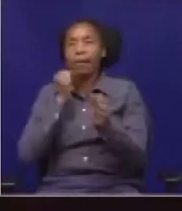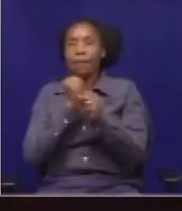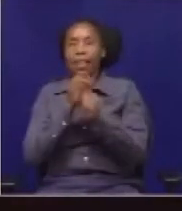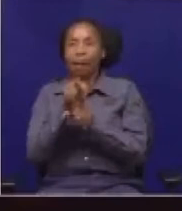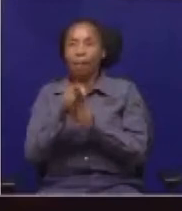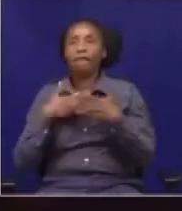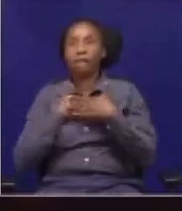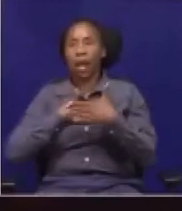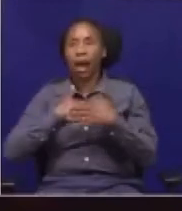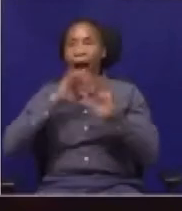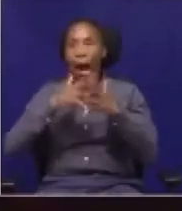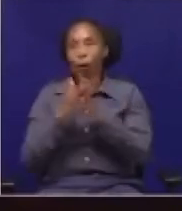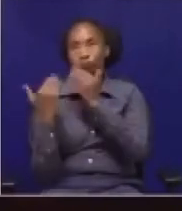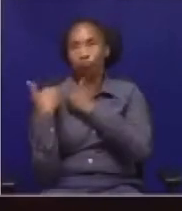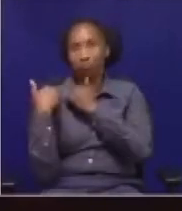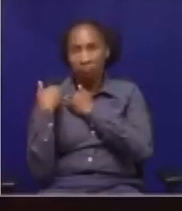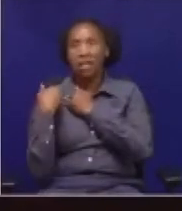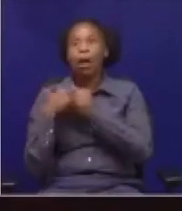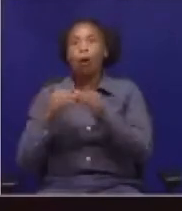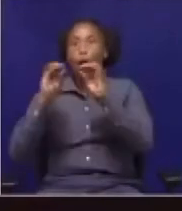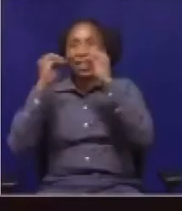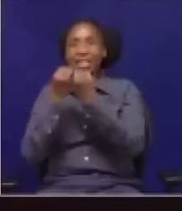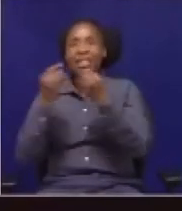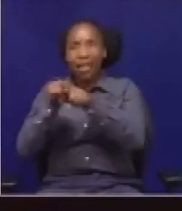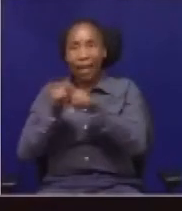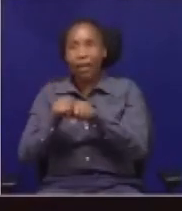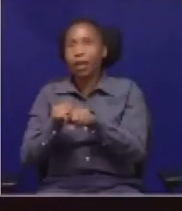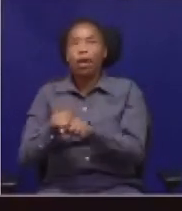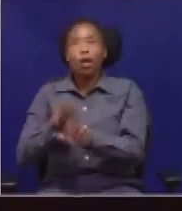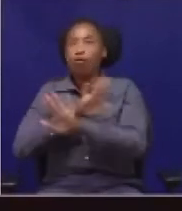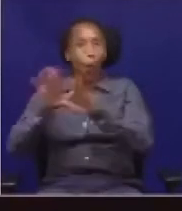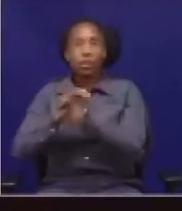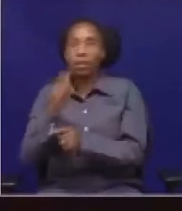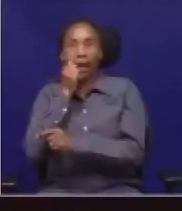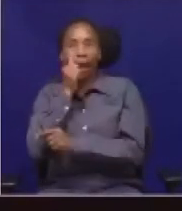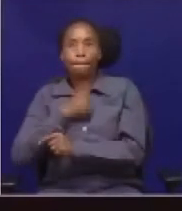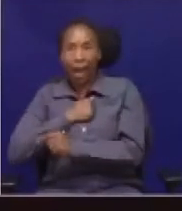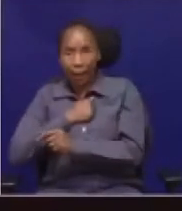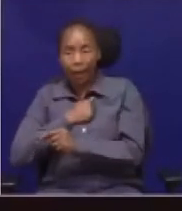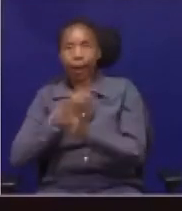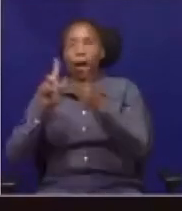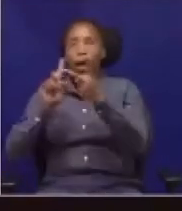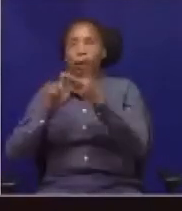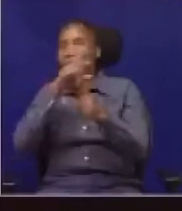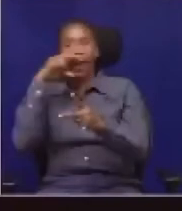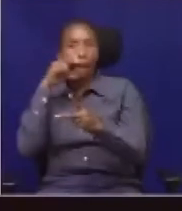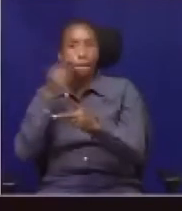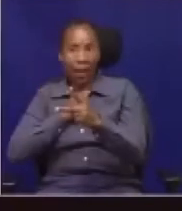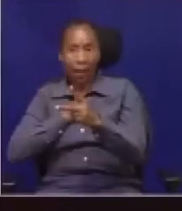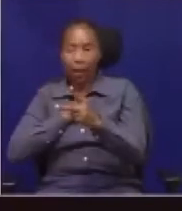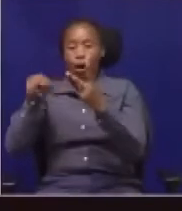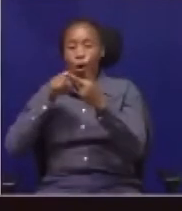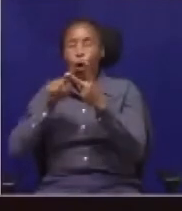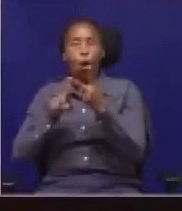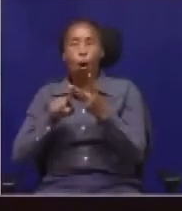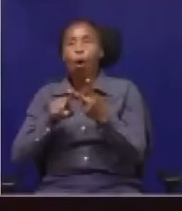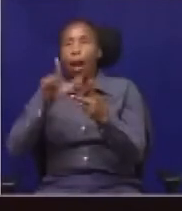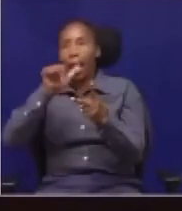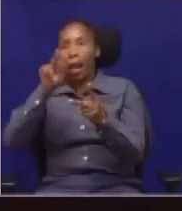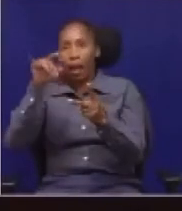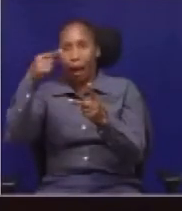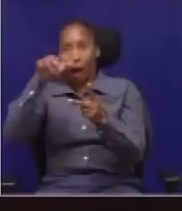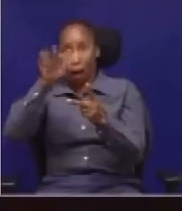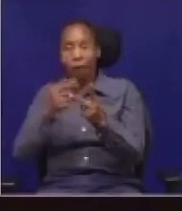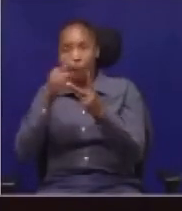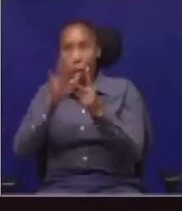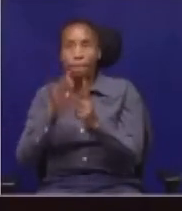is organizations like Langa for Men and Not in My Name that are some of the male-led organizations that understand the role of